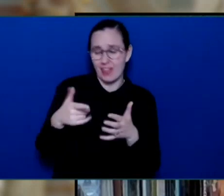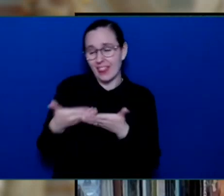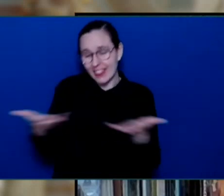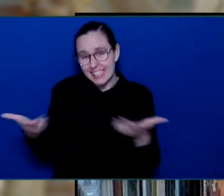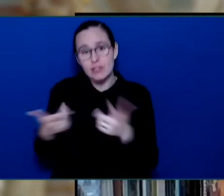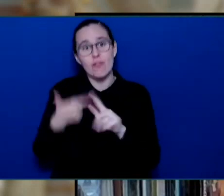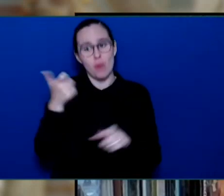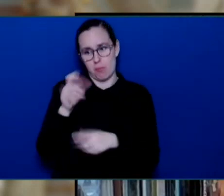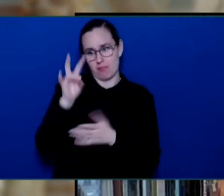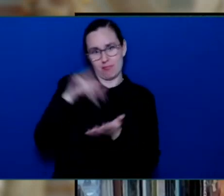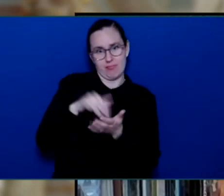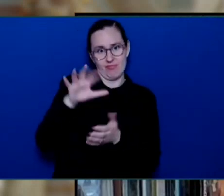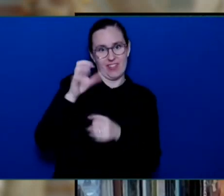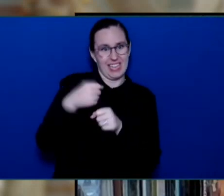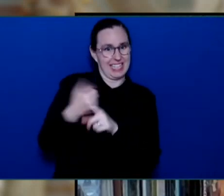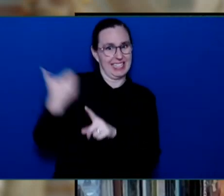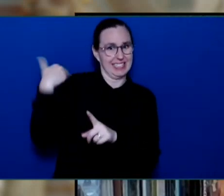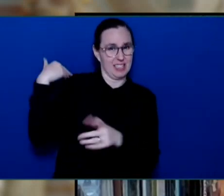ancestral remains.